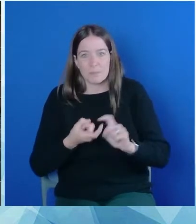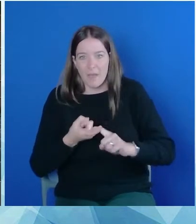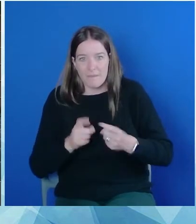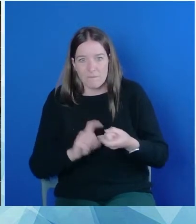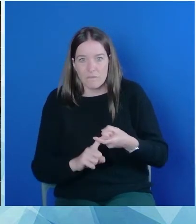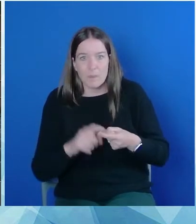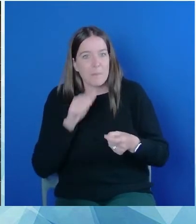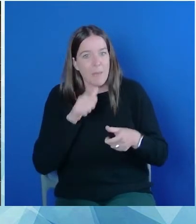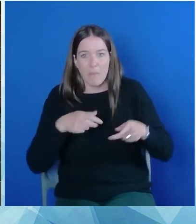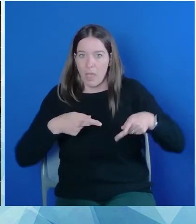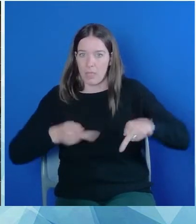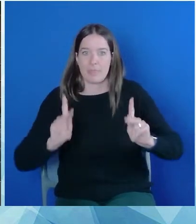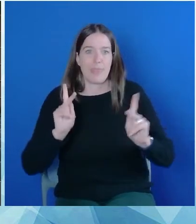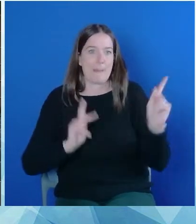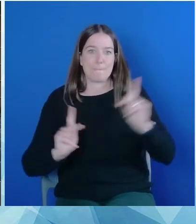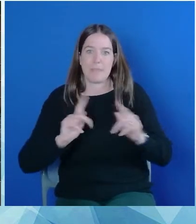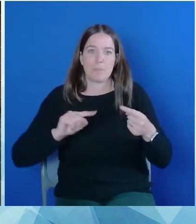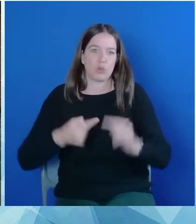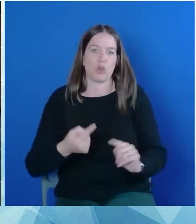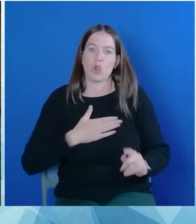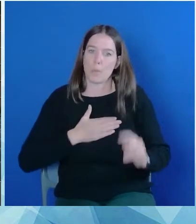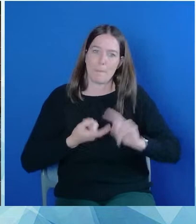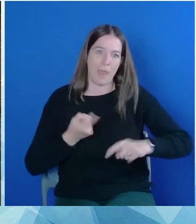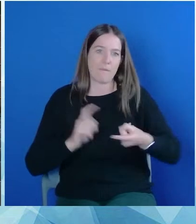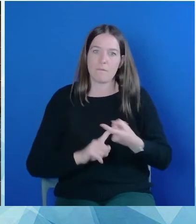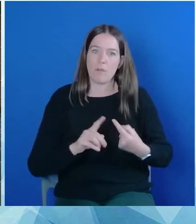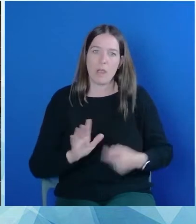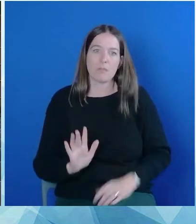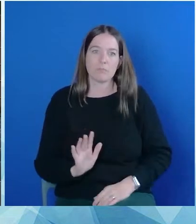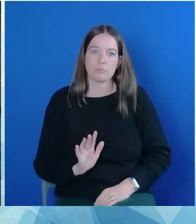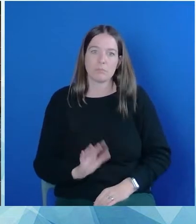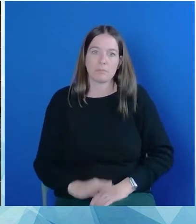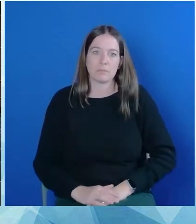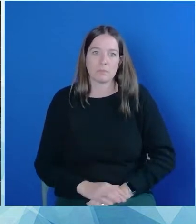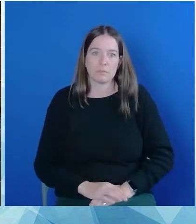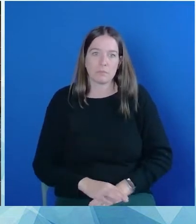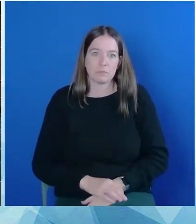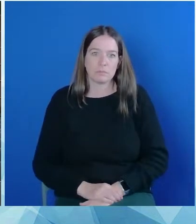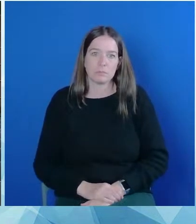but he's still my friend, and we shouldn't allow people to hurt our friends.